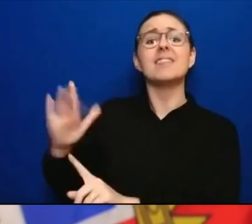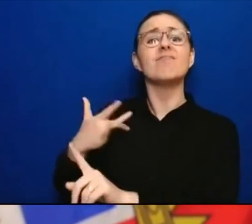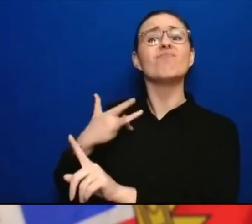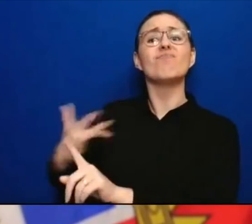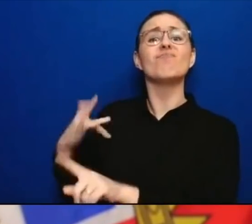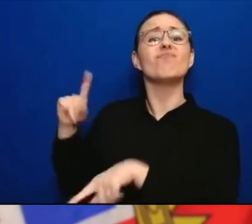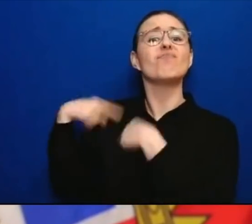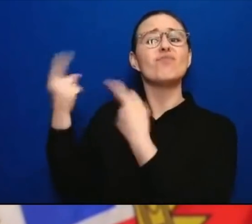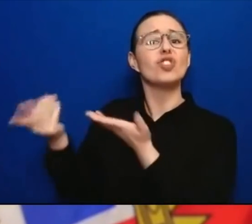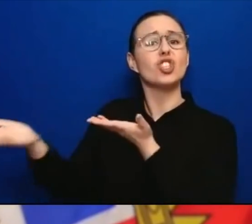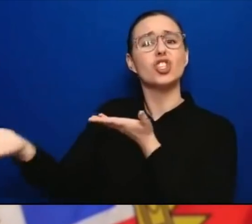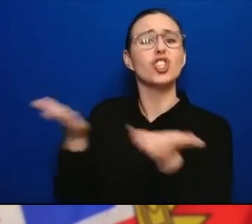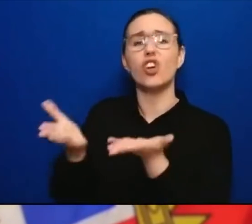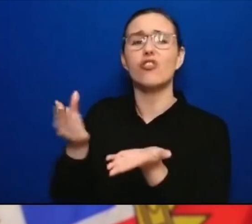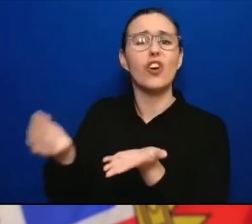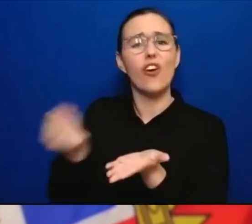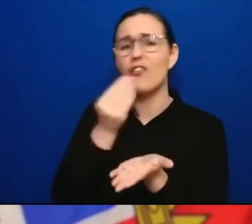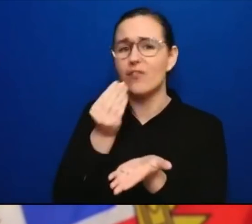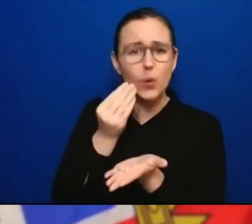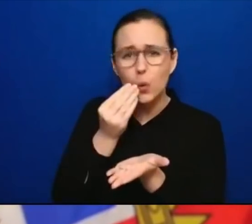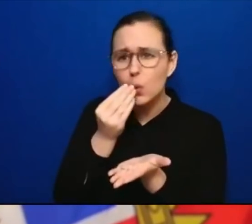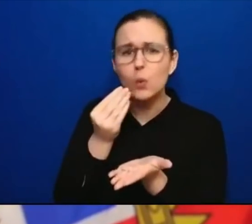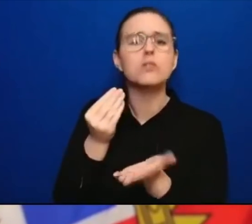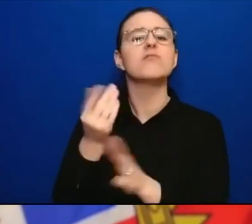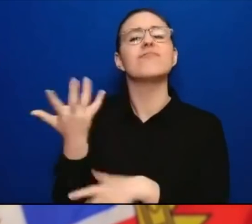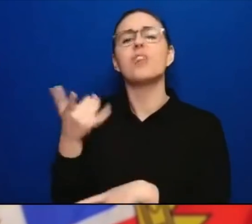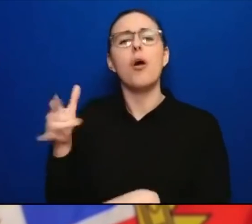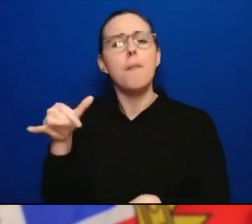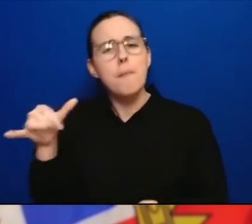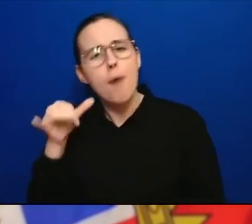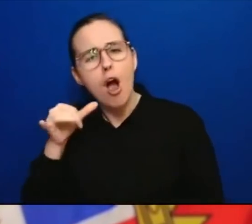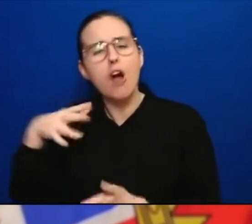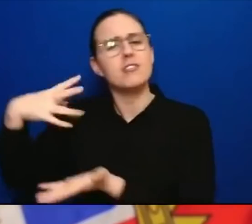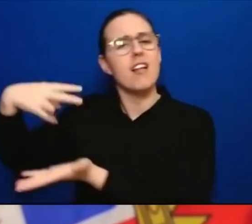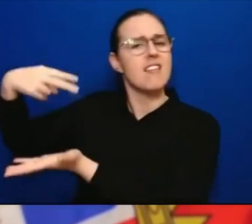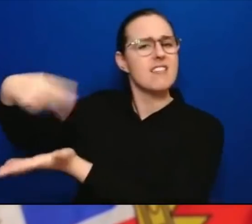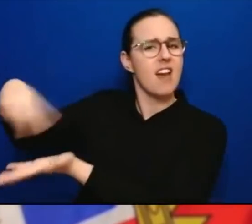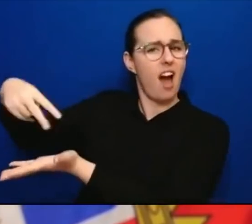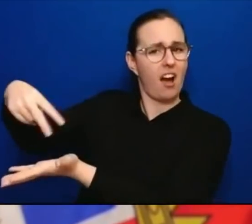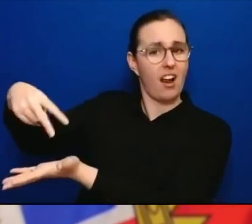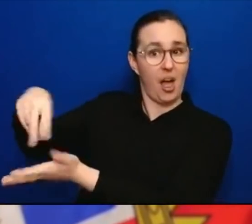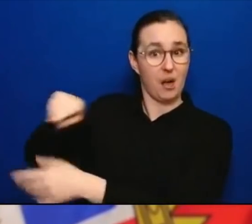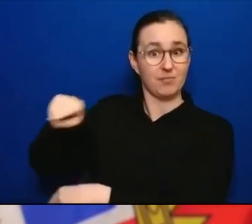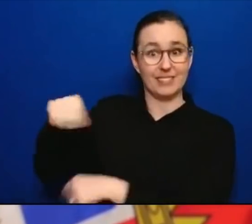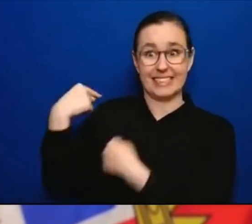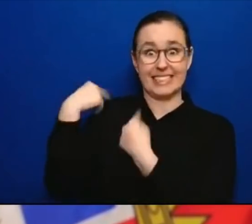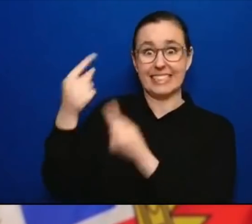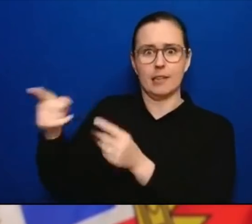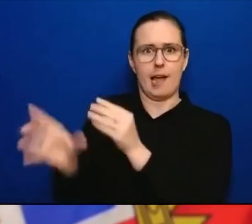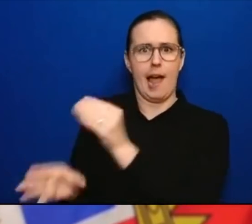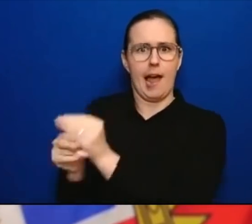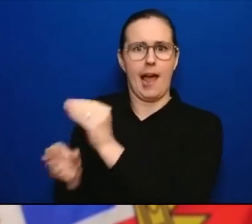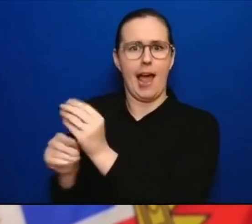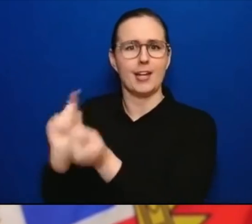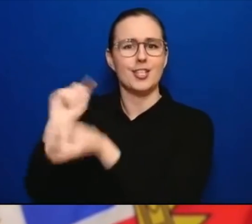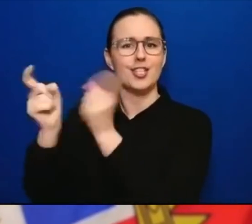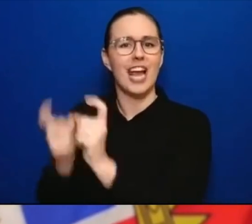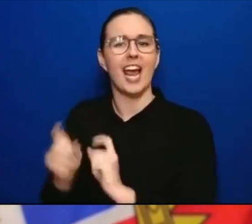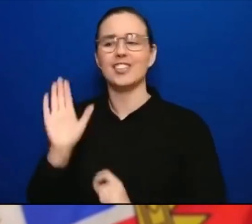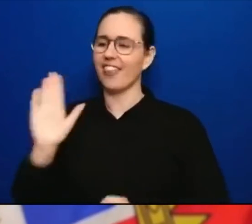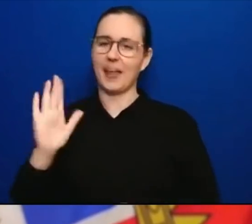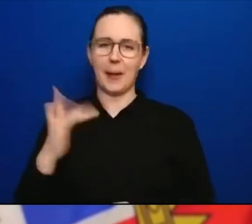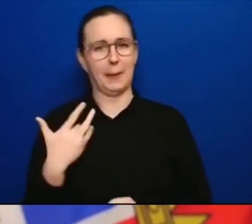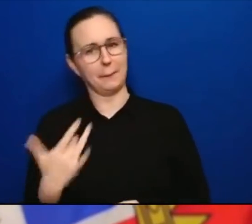So that's bars and nightclubs in general. And from the very beginning, they have been able to repurpose their business